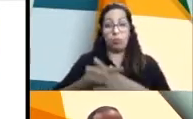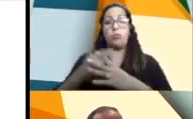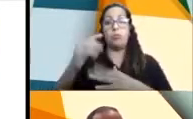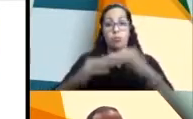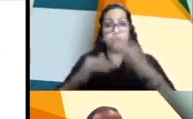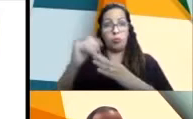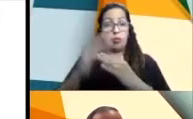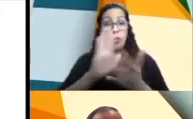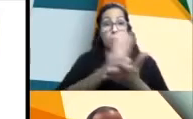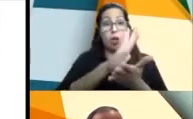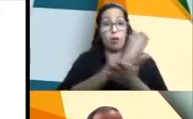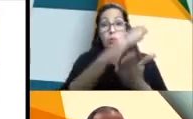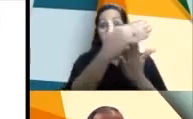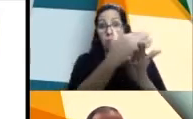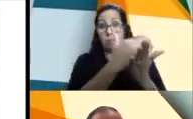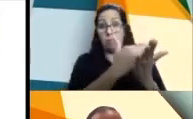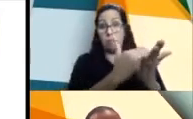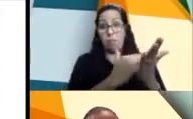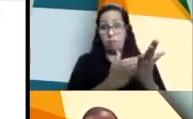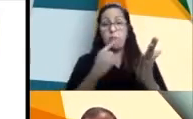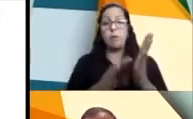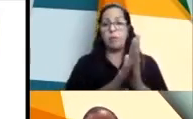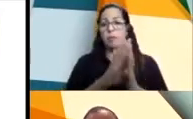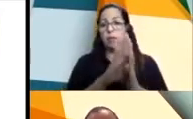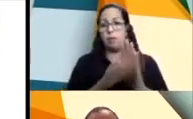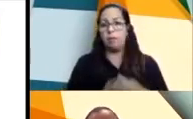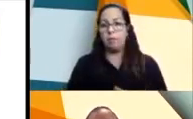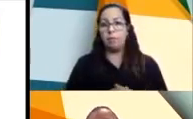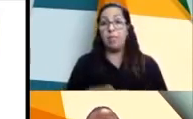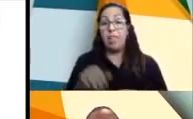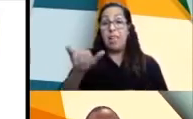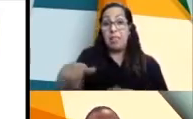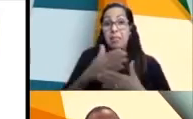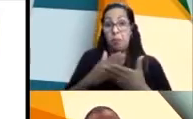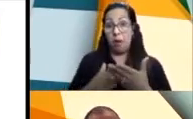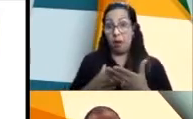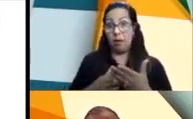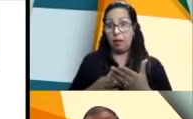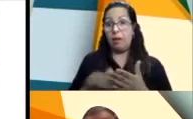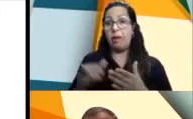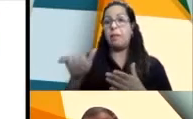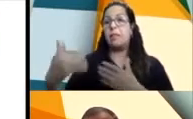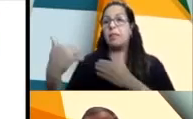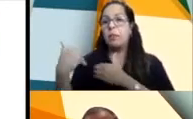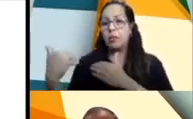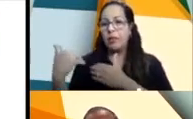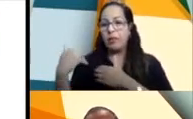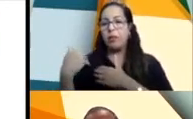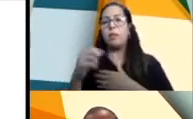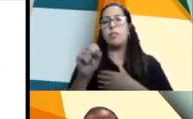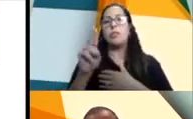be developed. So in this part, again, this is responsibility of the sub-recipients,